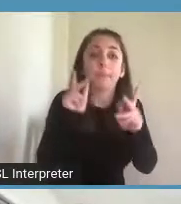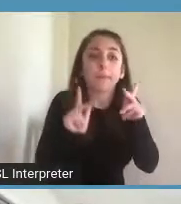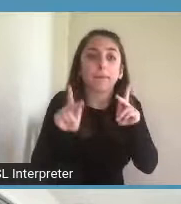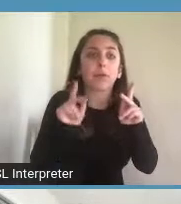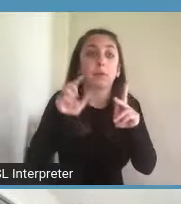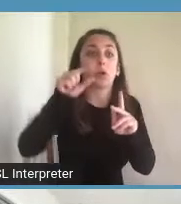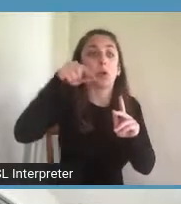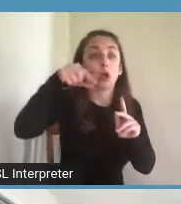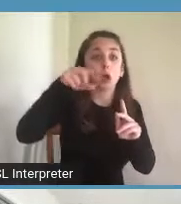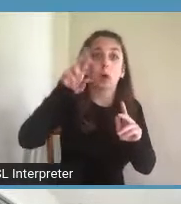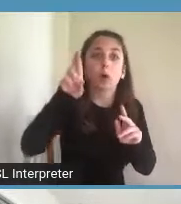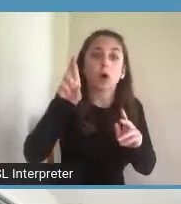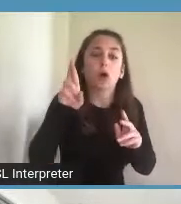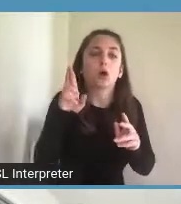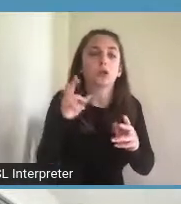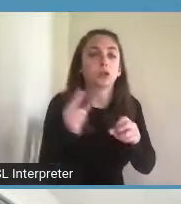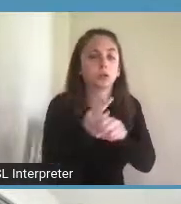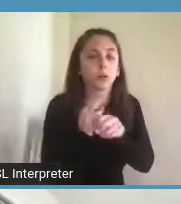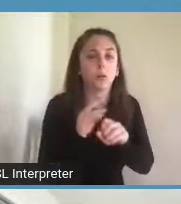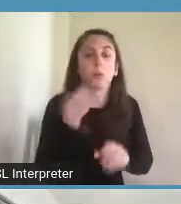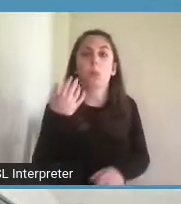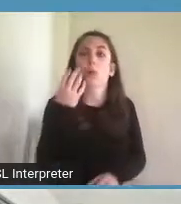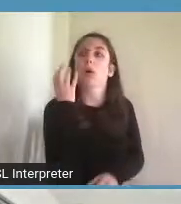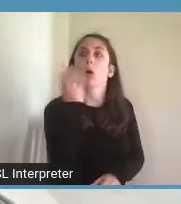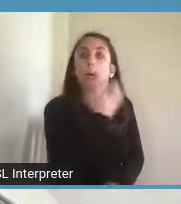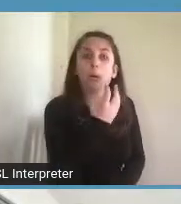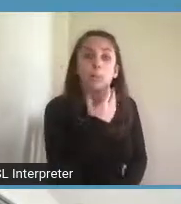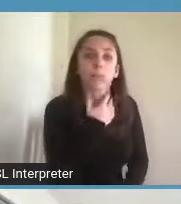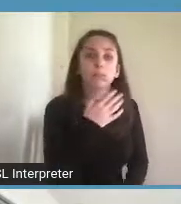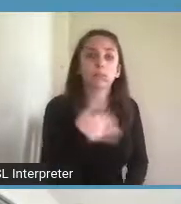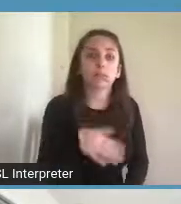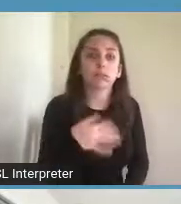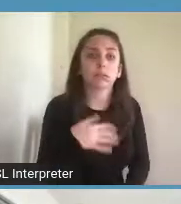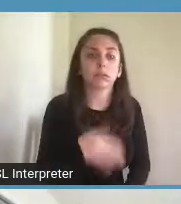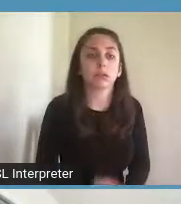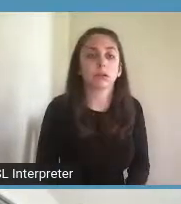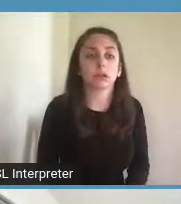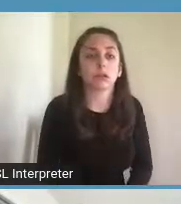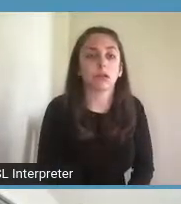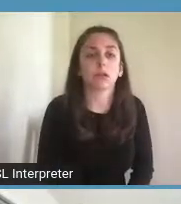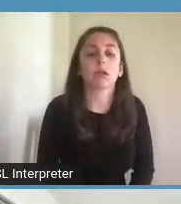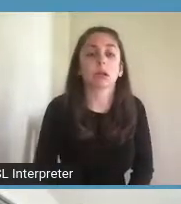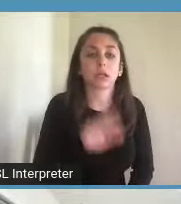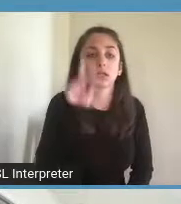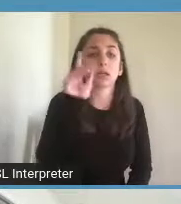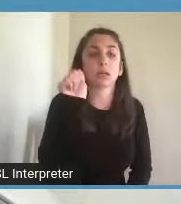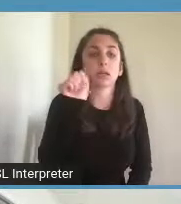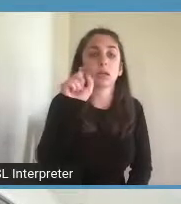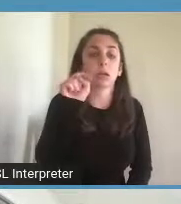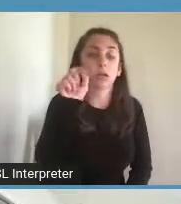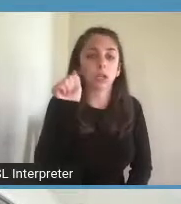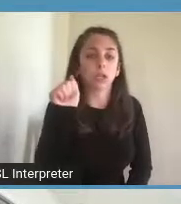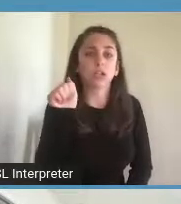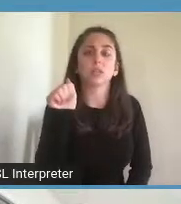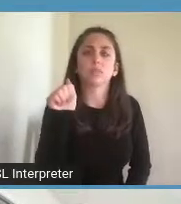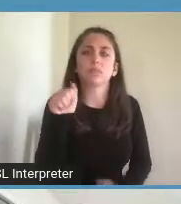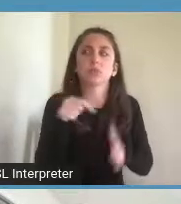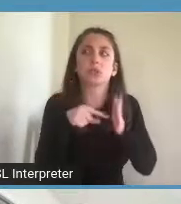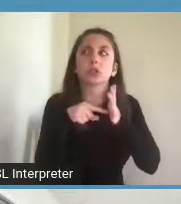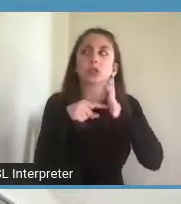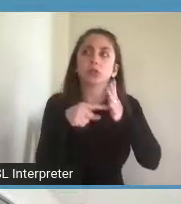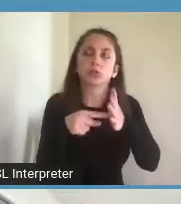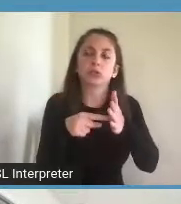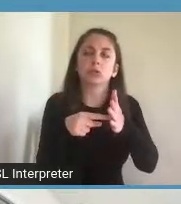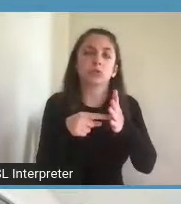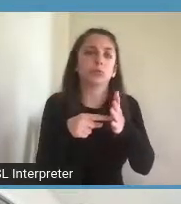our entrance to go to our website. But here's the data, and it's sending more traffic than any of the other campaigns that